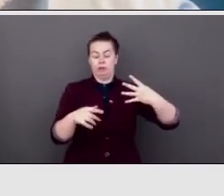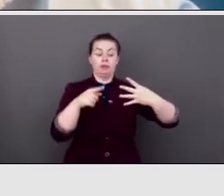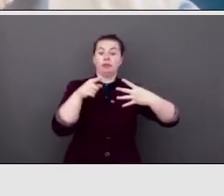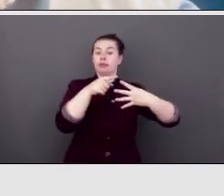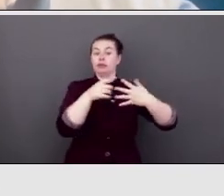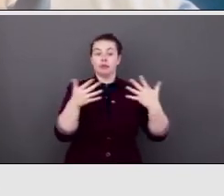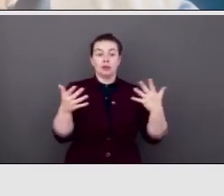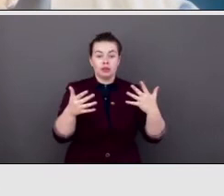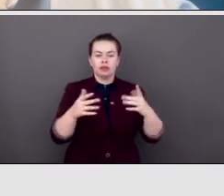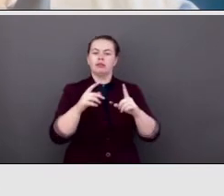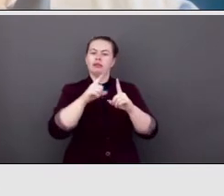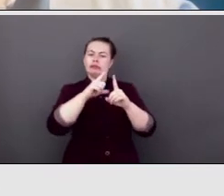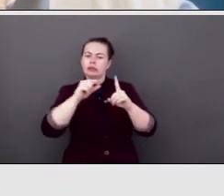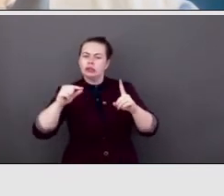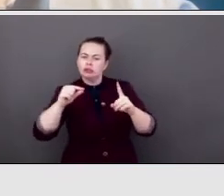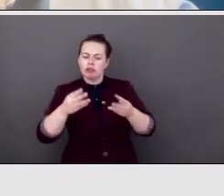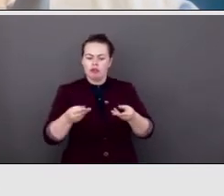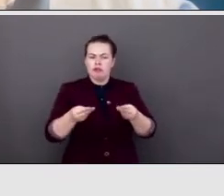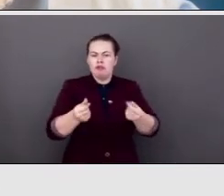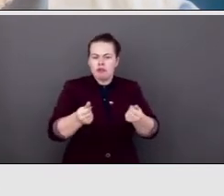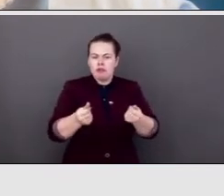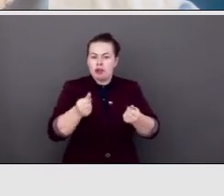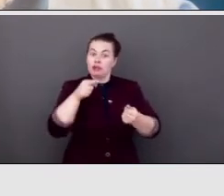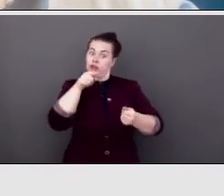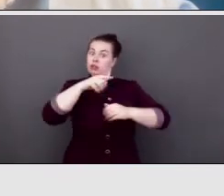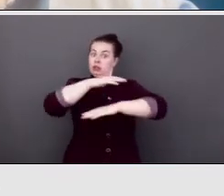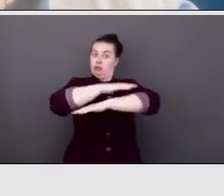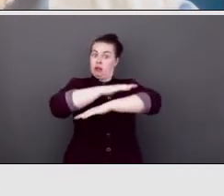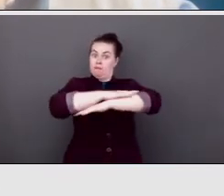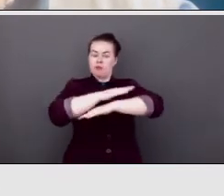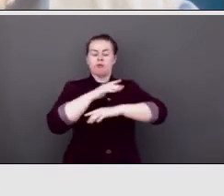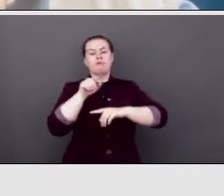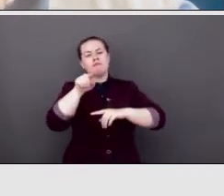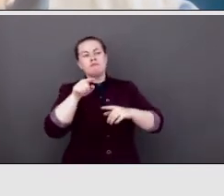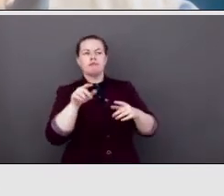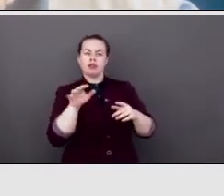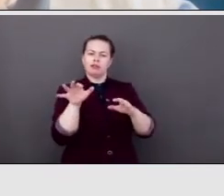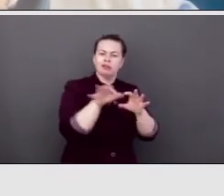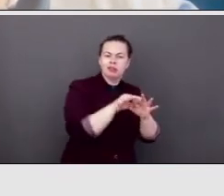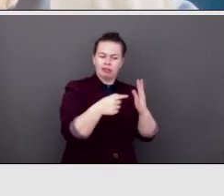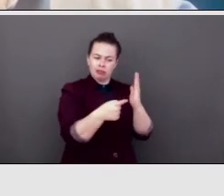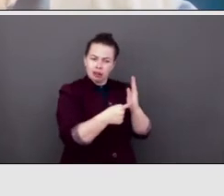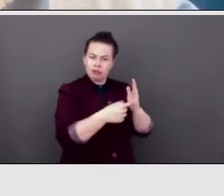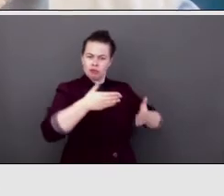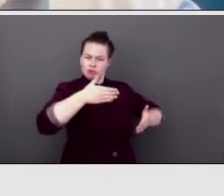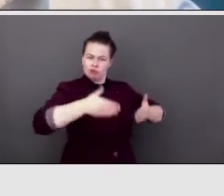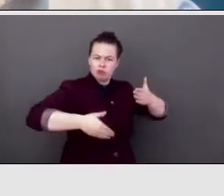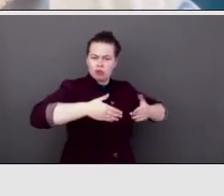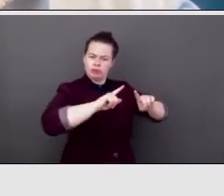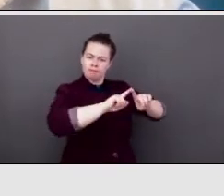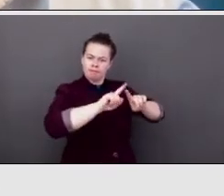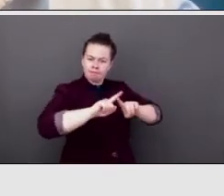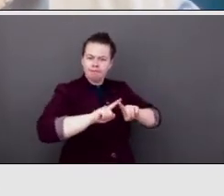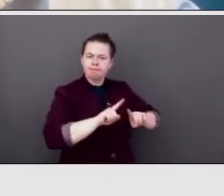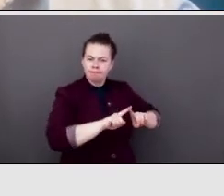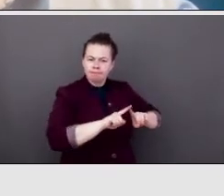digital solutions, several different solutions about Internet of Things, robots, and others will be included. SHAPES